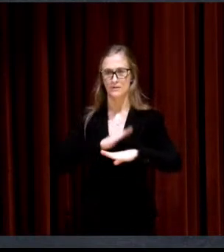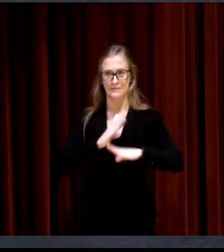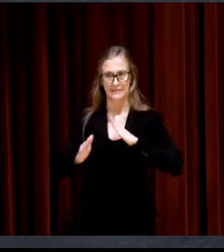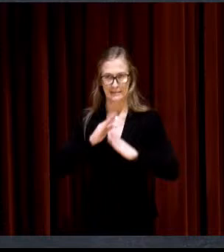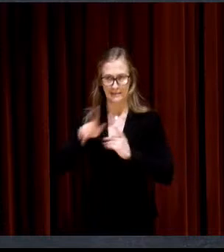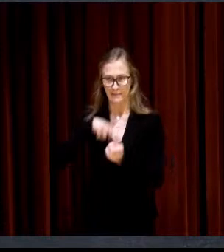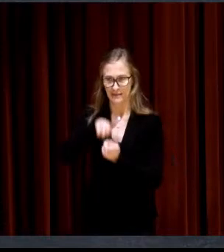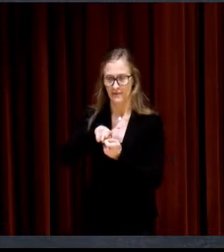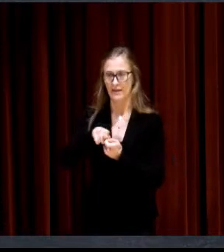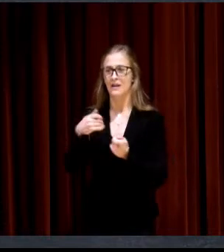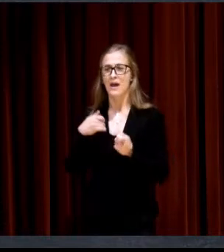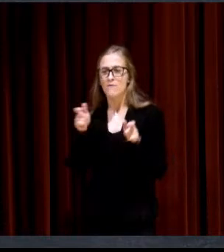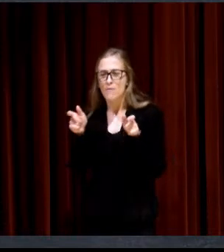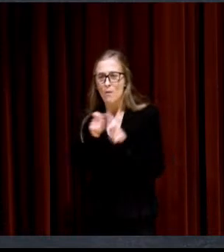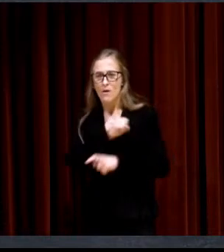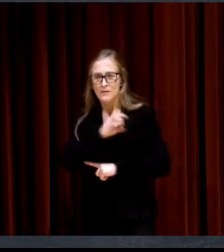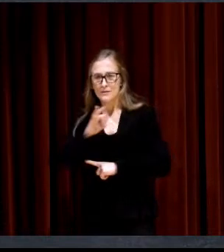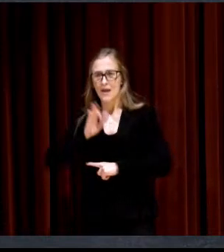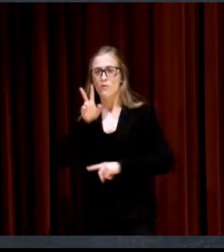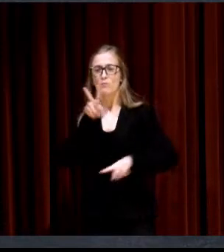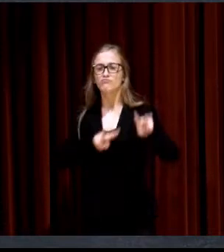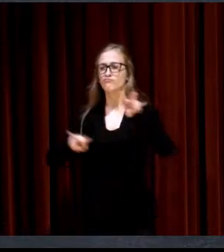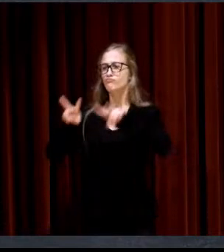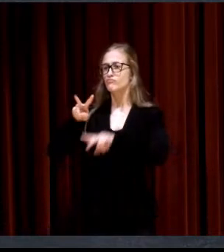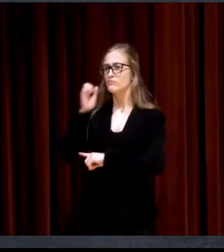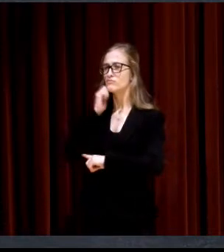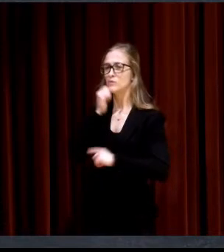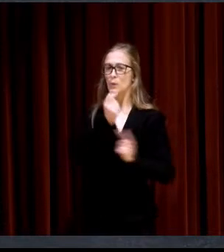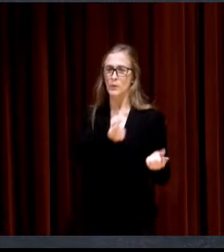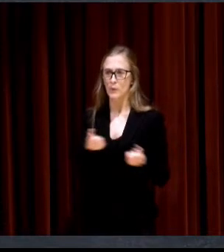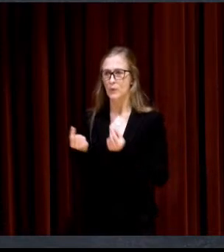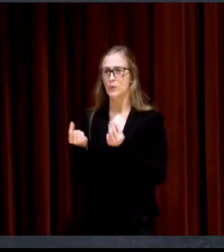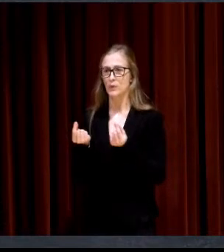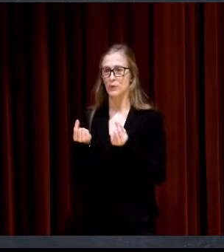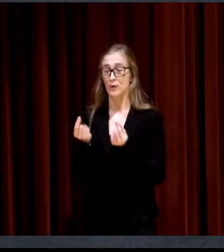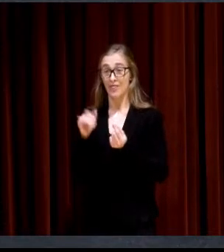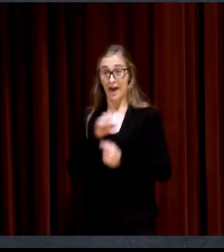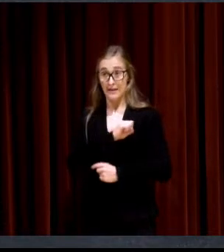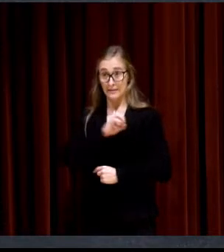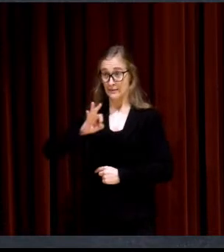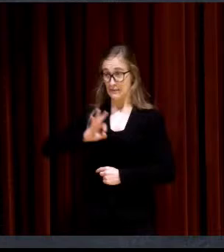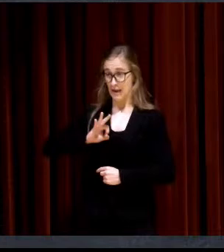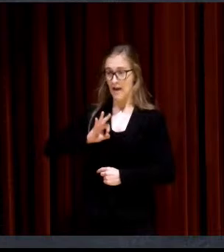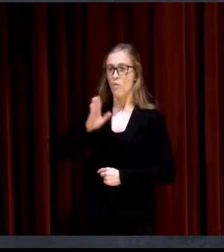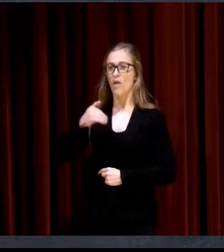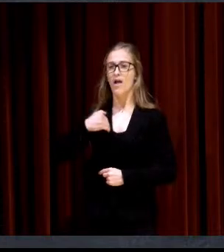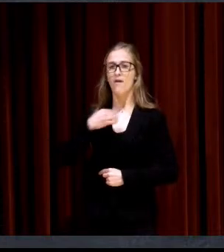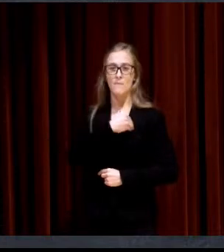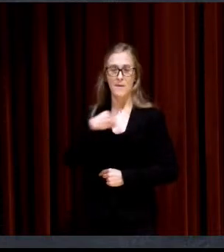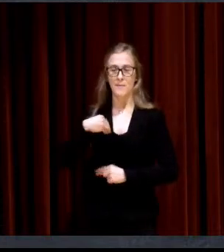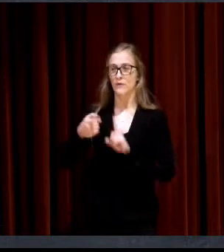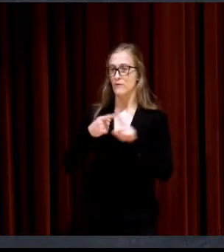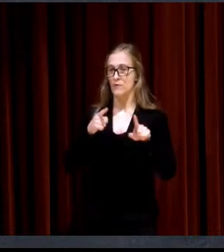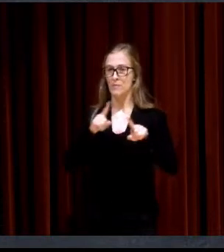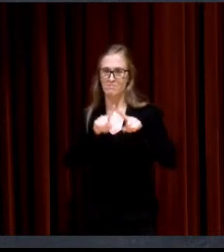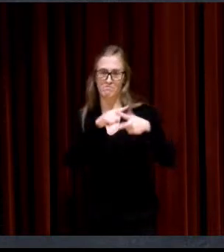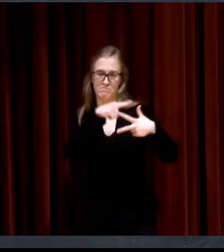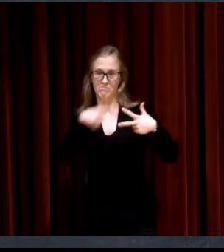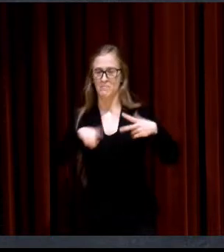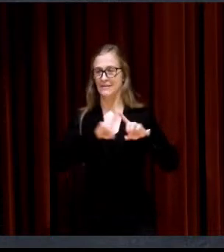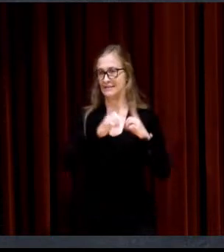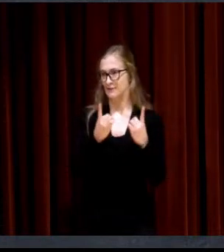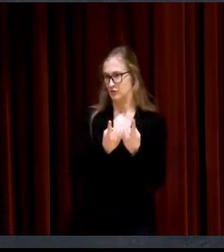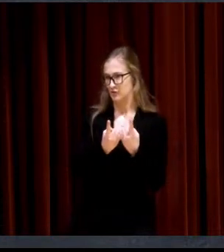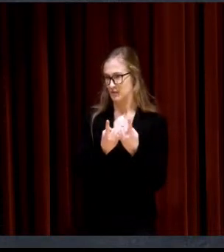small staff would oversee the day-to-day operations, but of that staff, there would be members from the districts that the schools reside